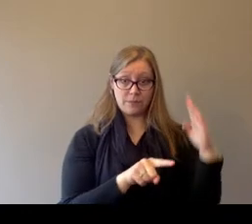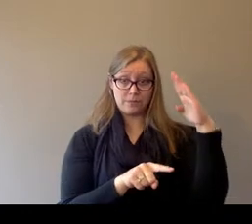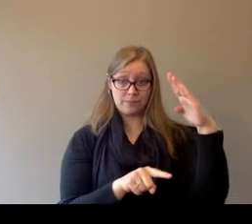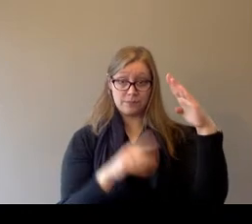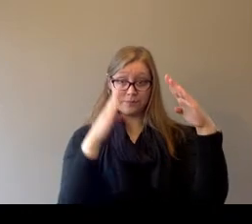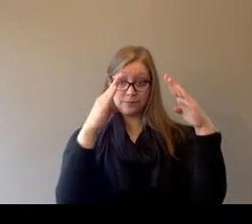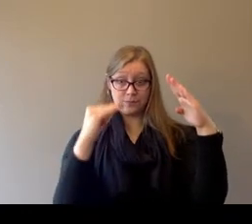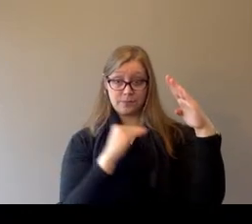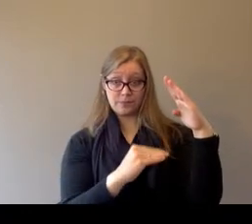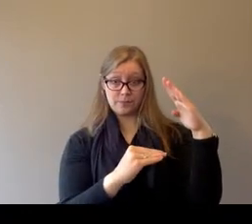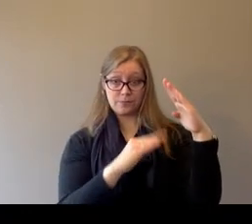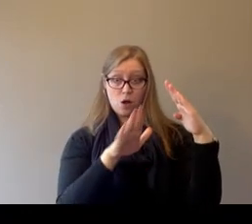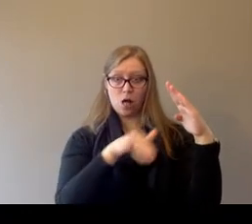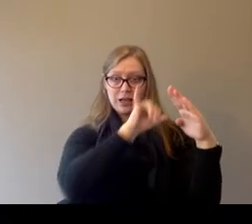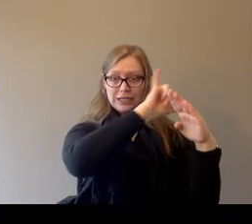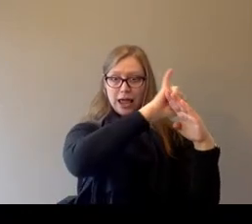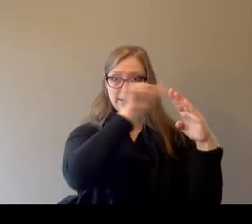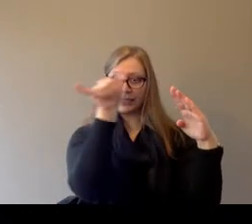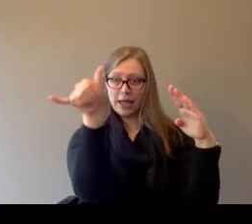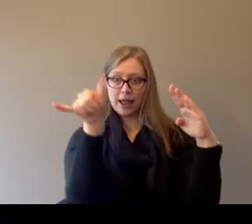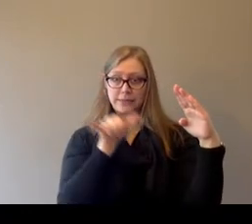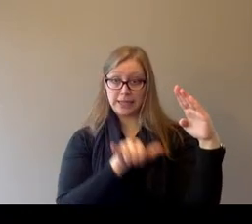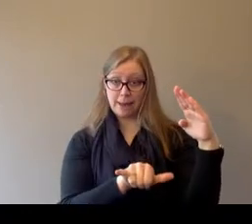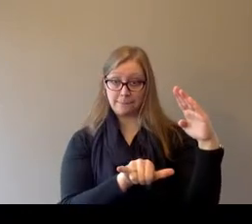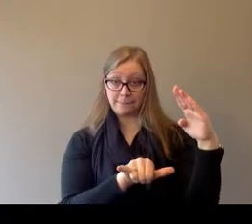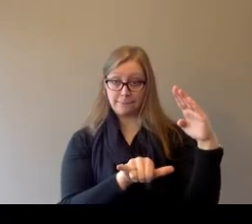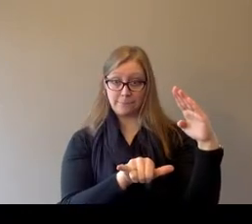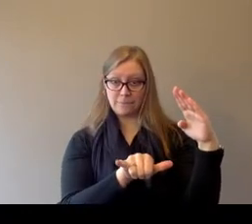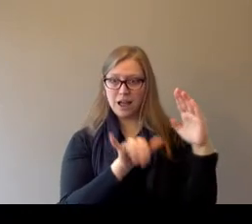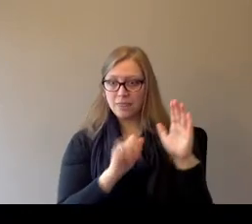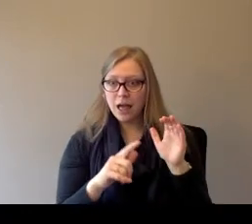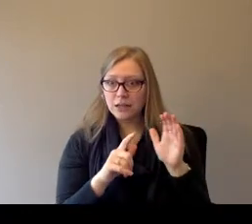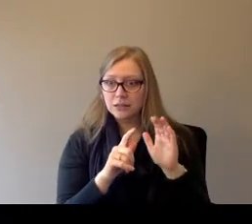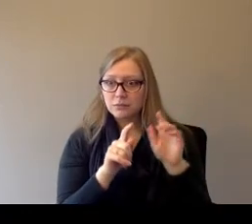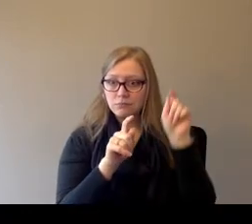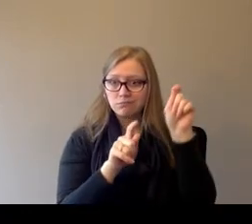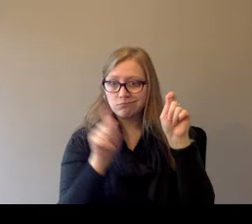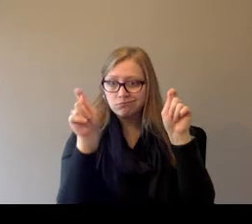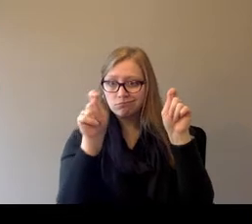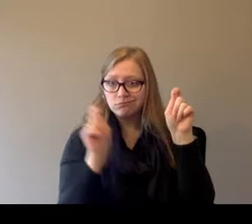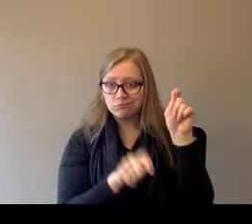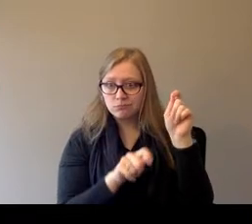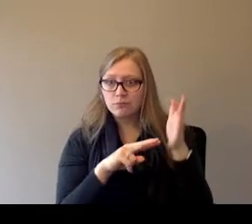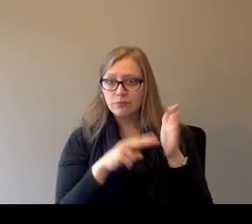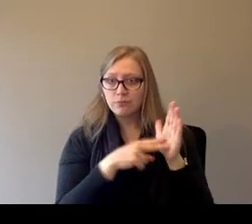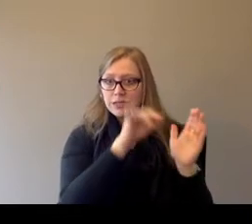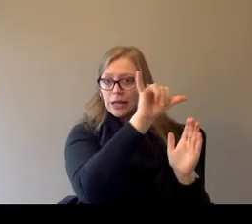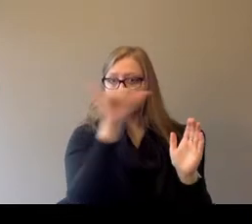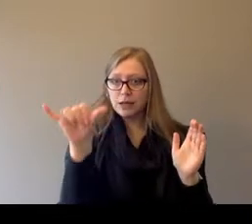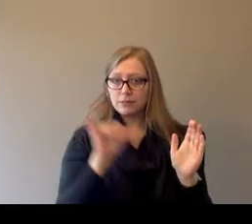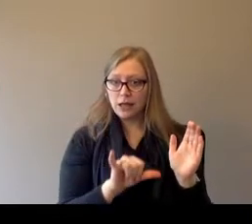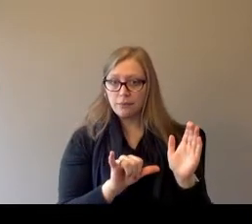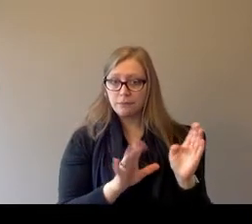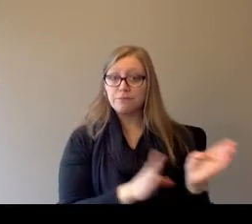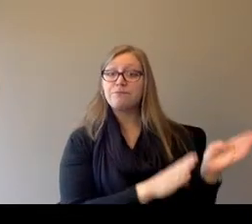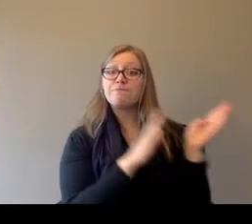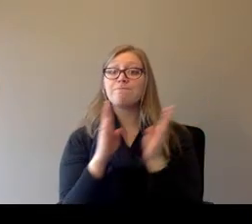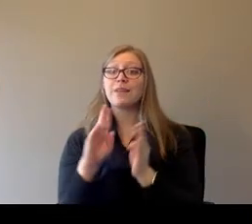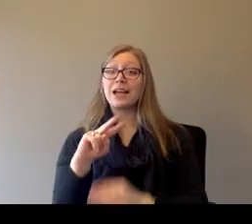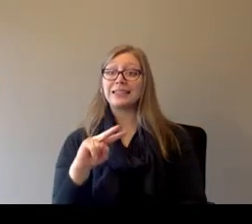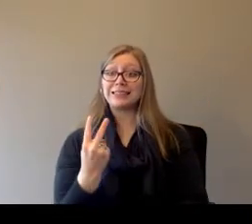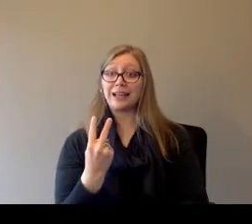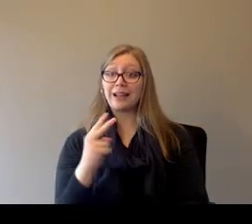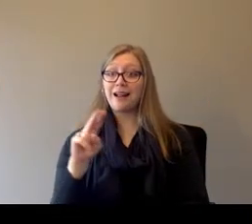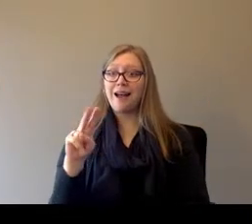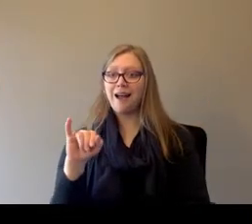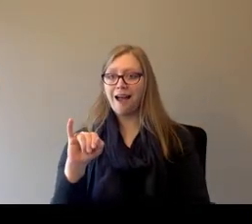congruent with these little tick marks. Then the next type is the isosceles, and you can see the middle example is an